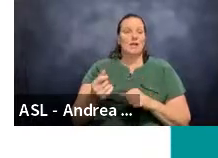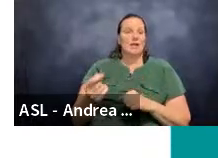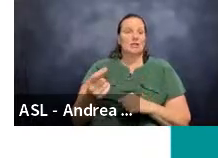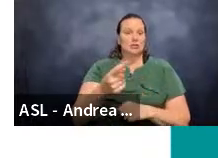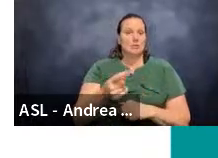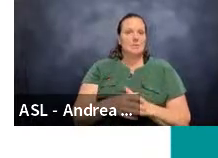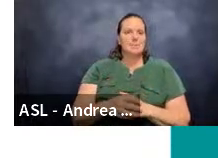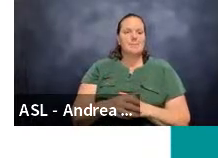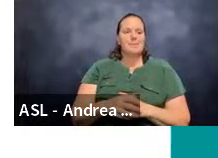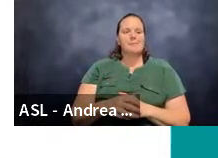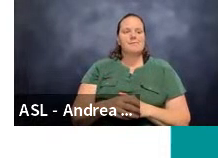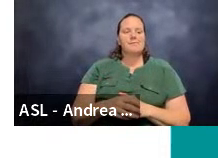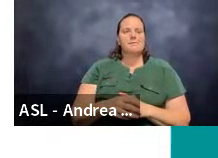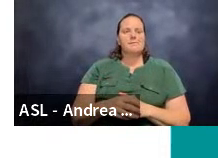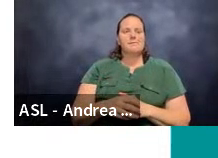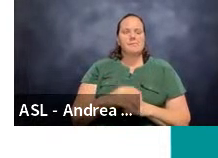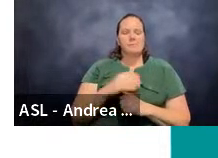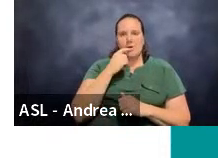Slide, please.